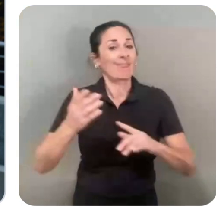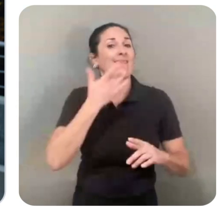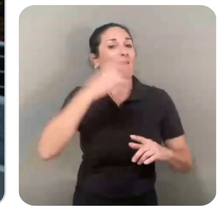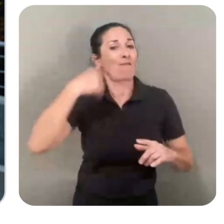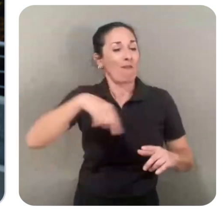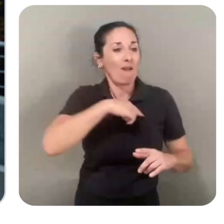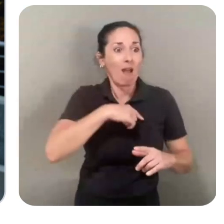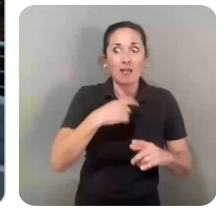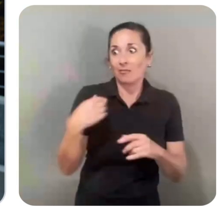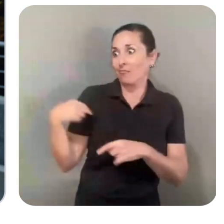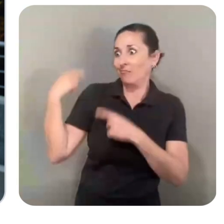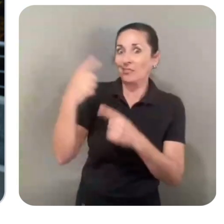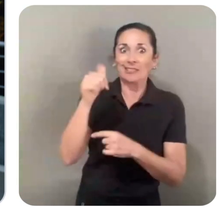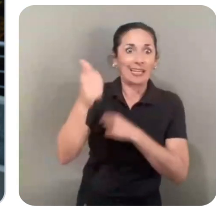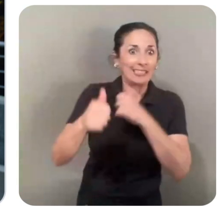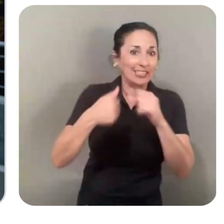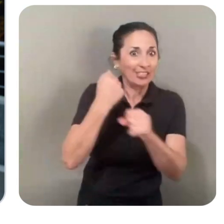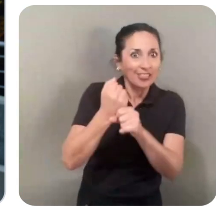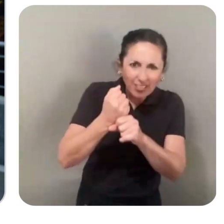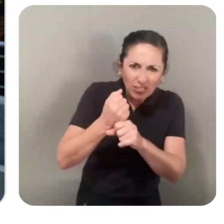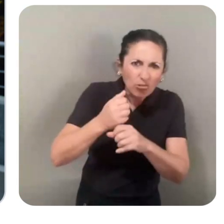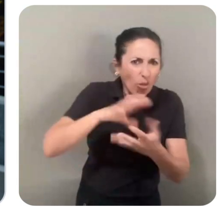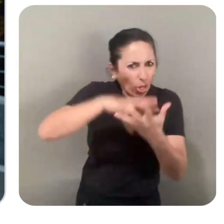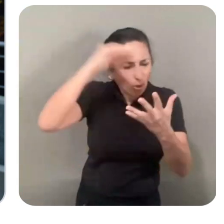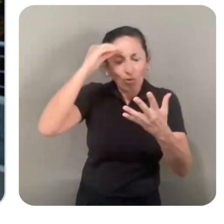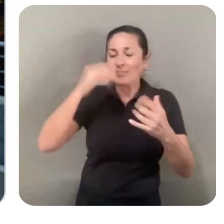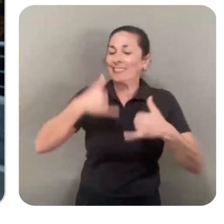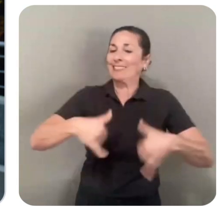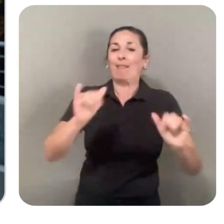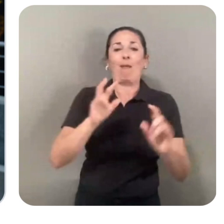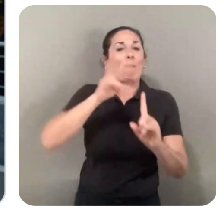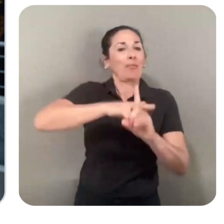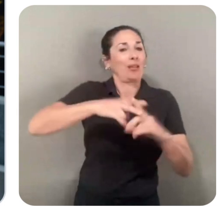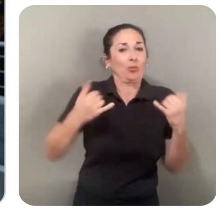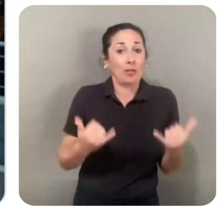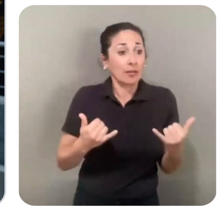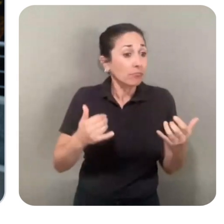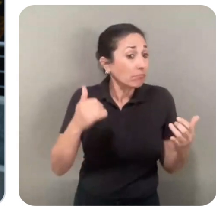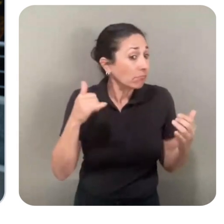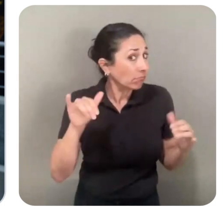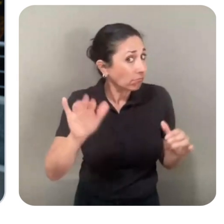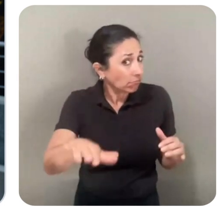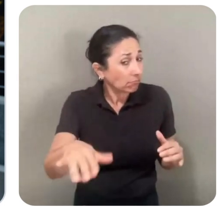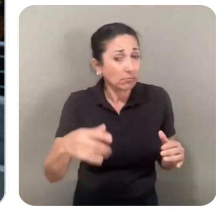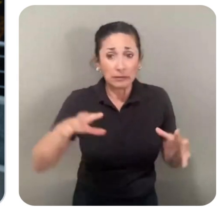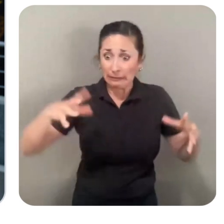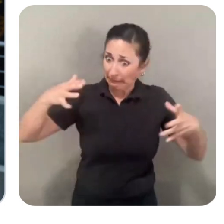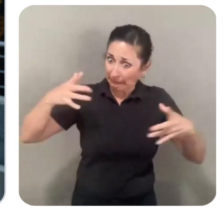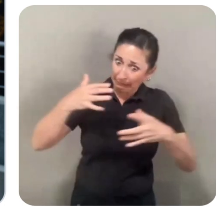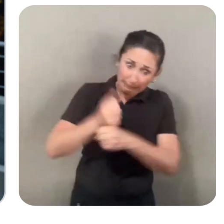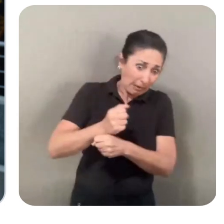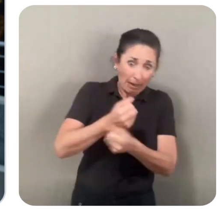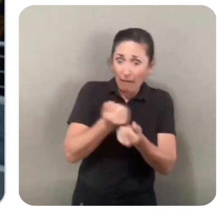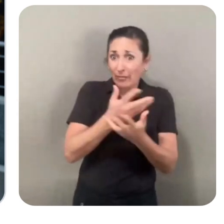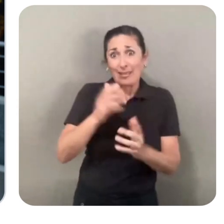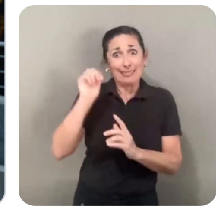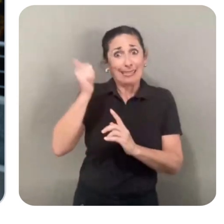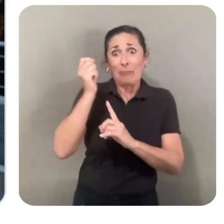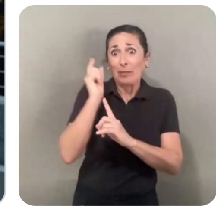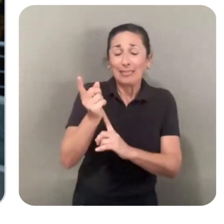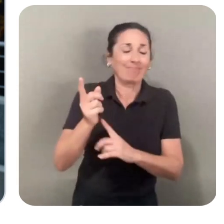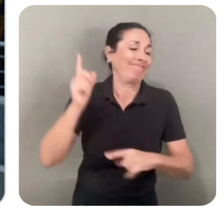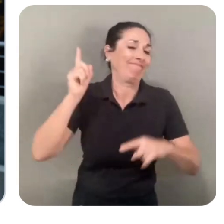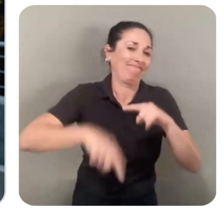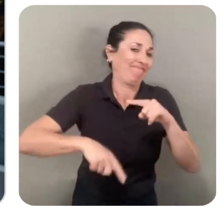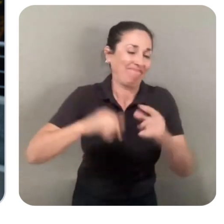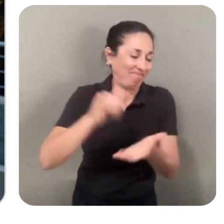learnings from the past decade still apply today. Now, I can't summarize all that information in 10 minutes, but I can share